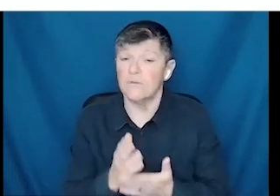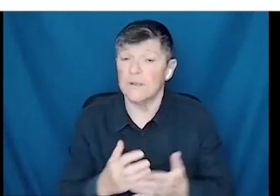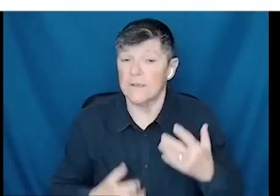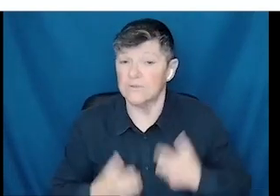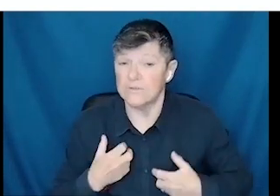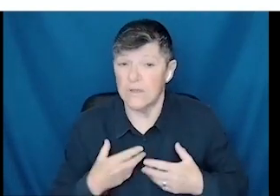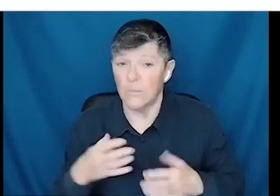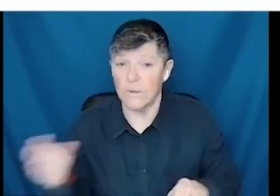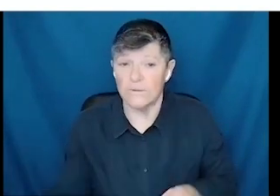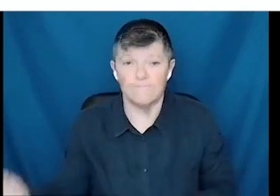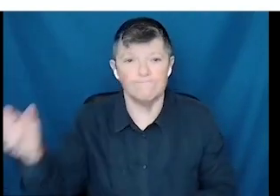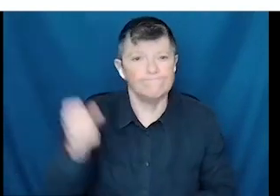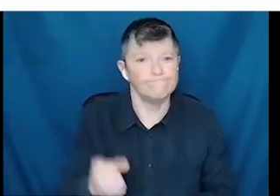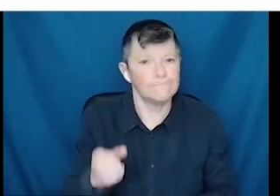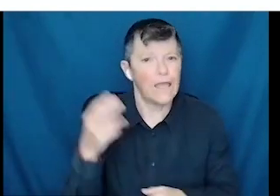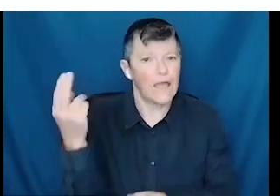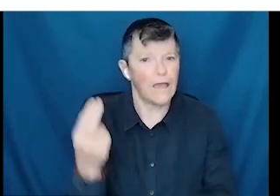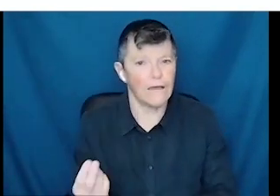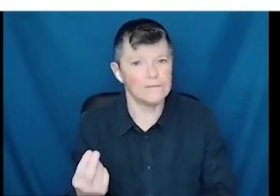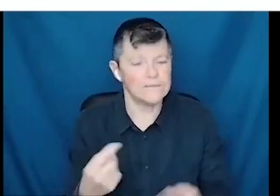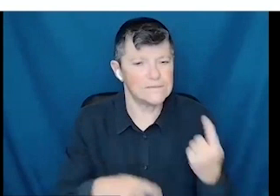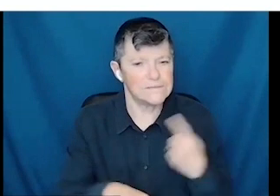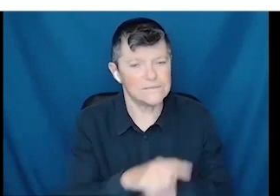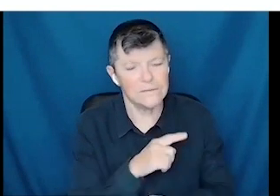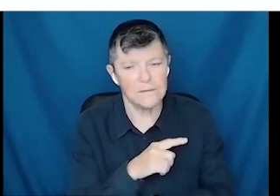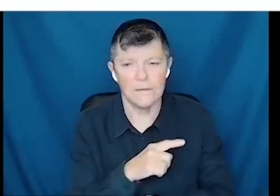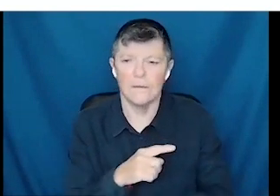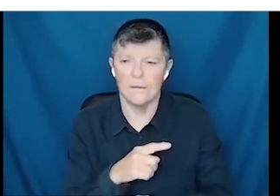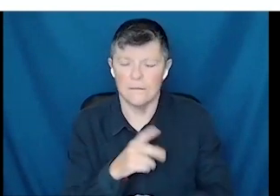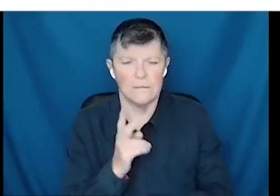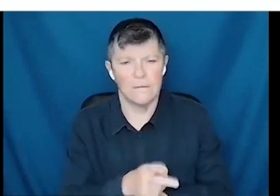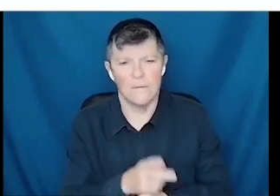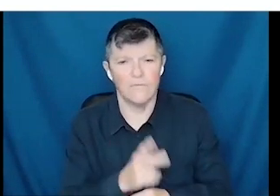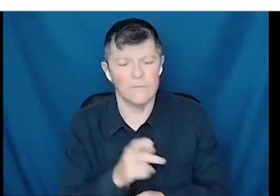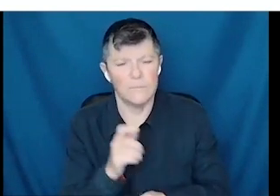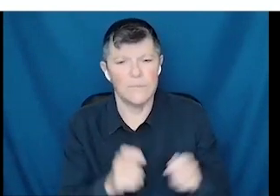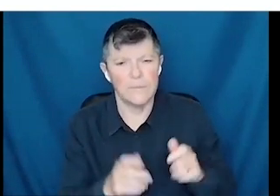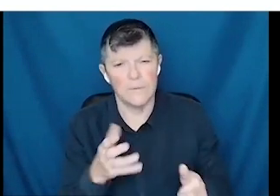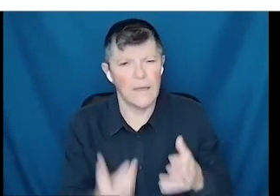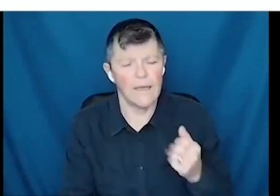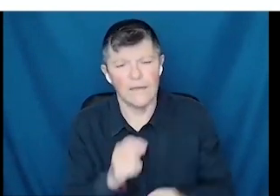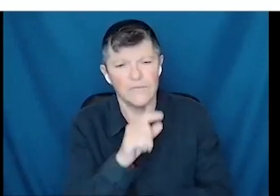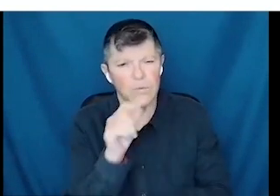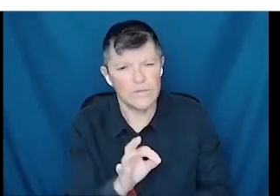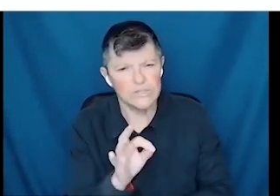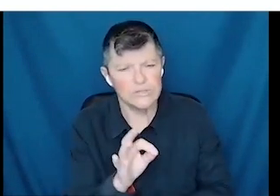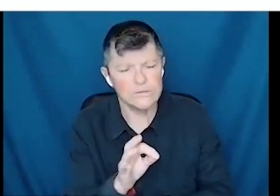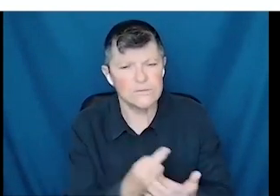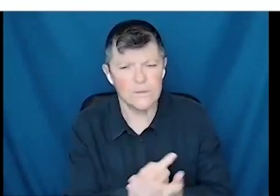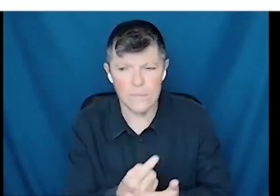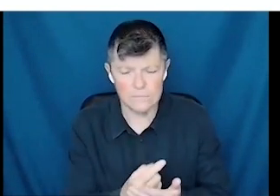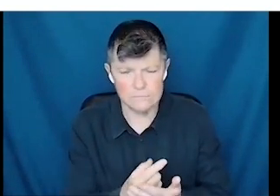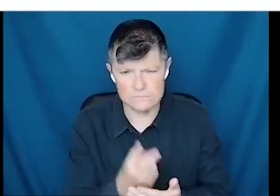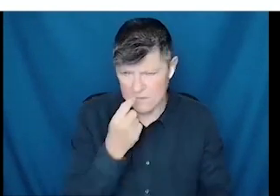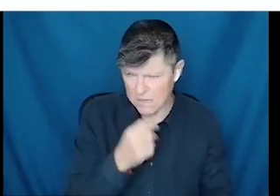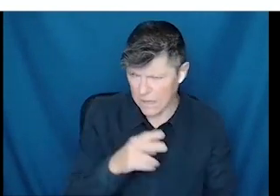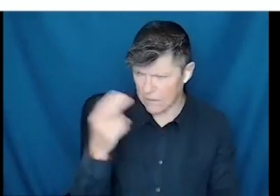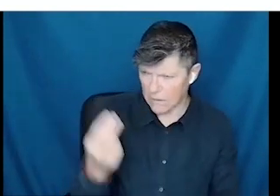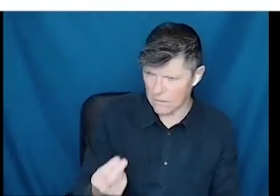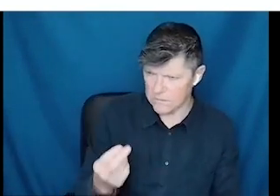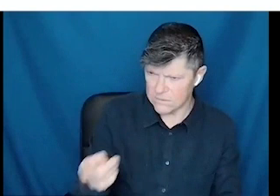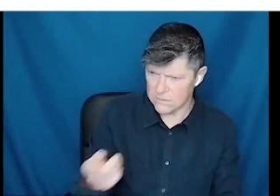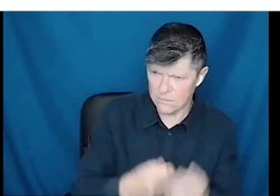mix. Very often people come up with questions about, can an artist be a